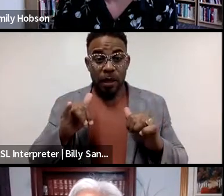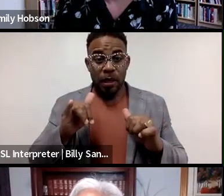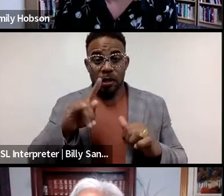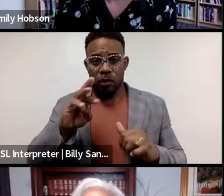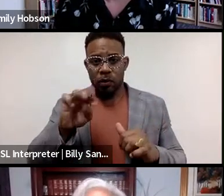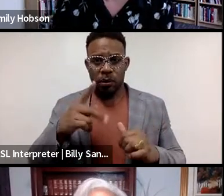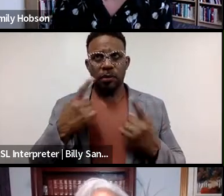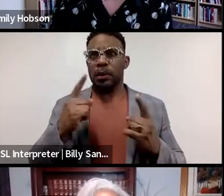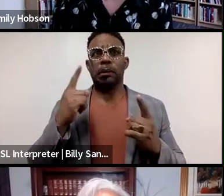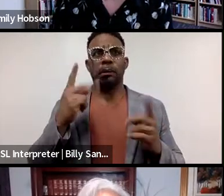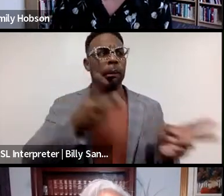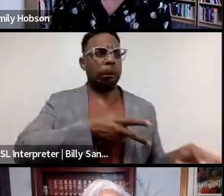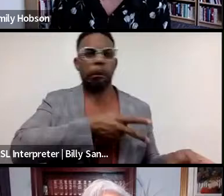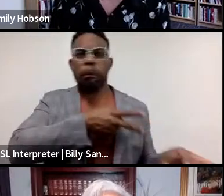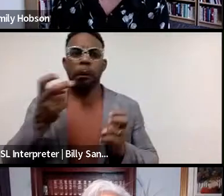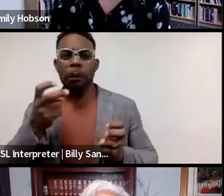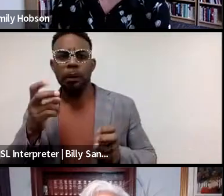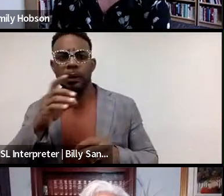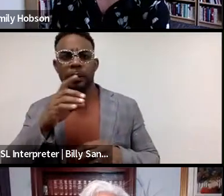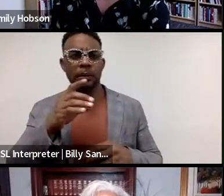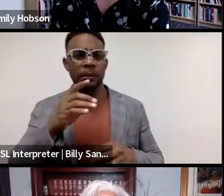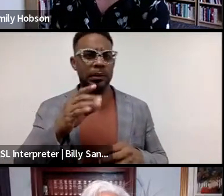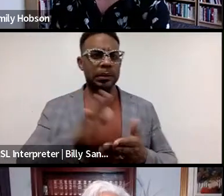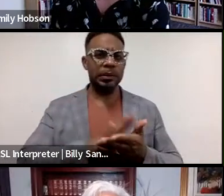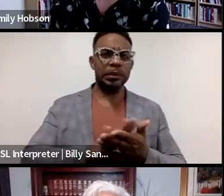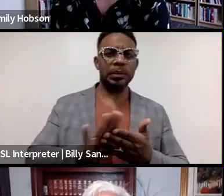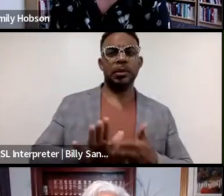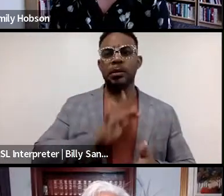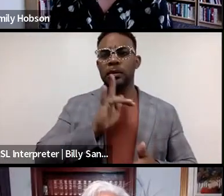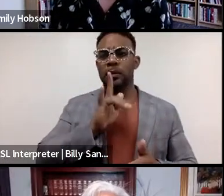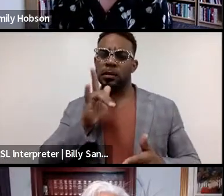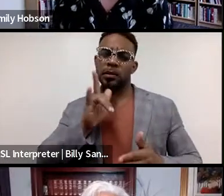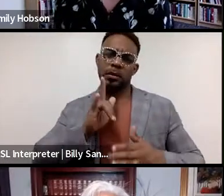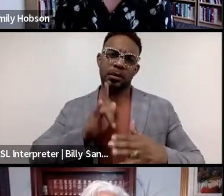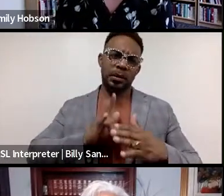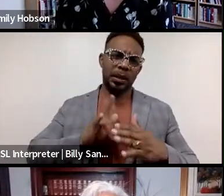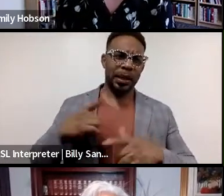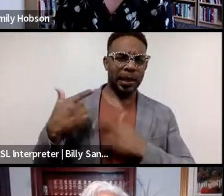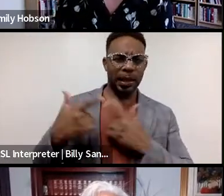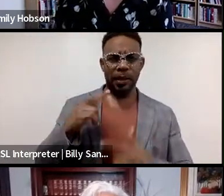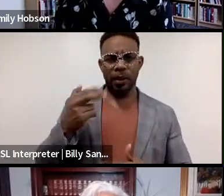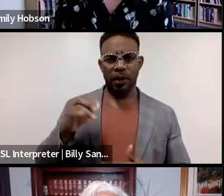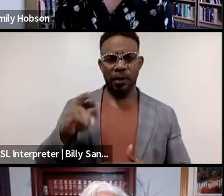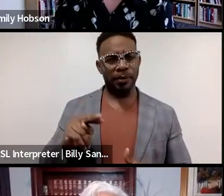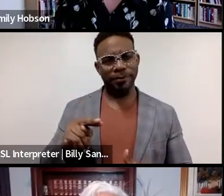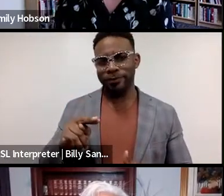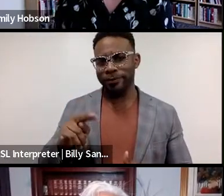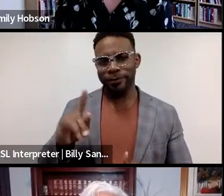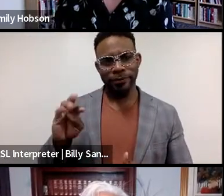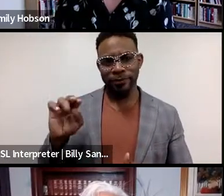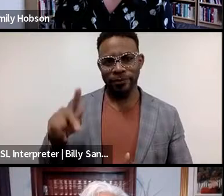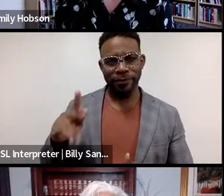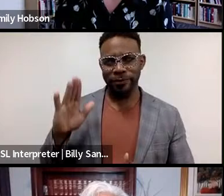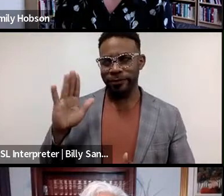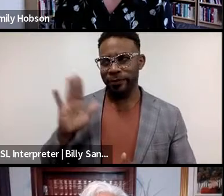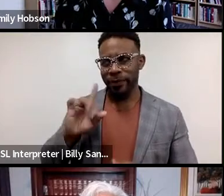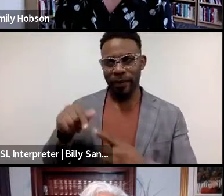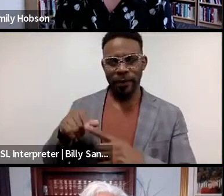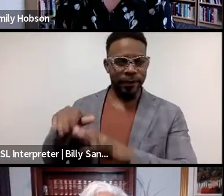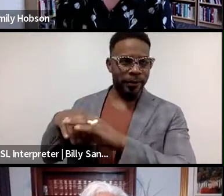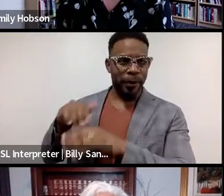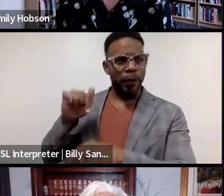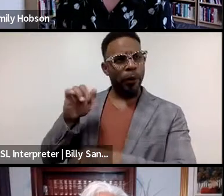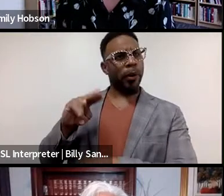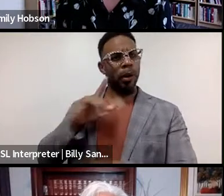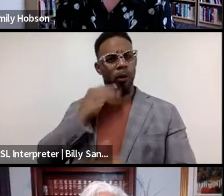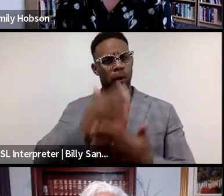suddenly hijacked the decent and noble legacy of Reagan. This is something that never Trumpers are always talking about, that Reagan